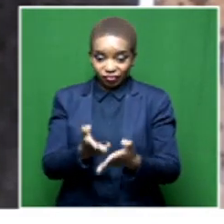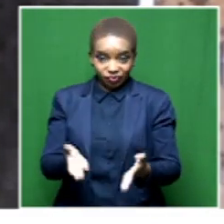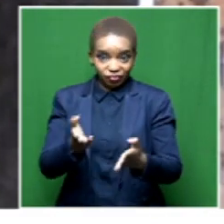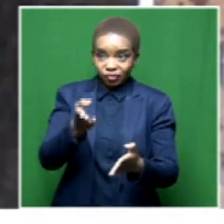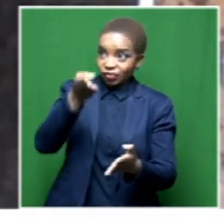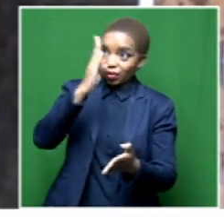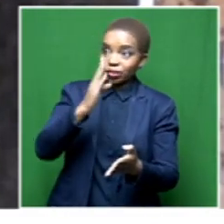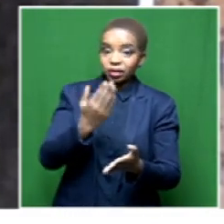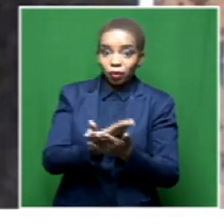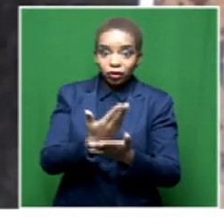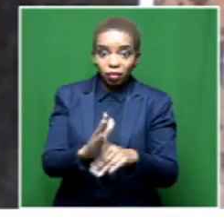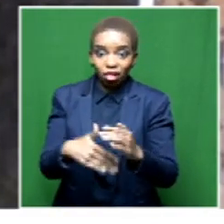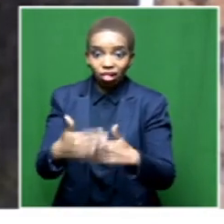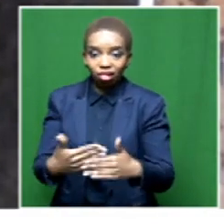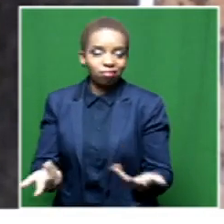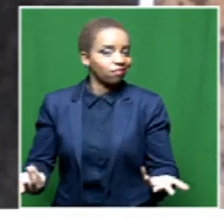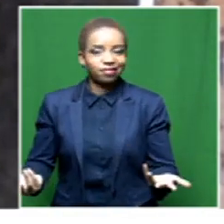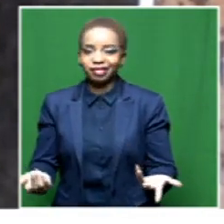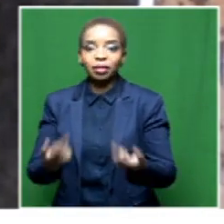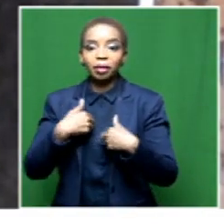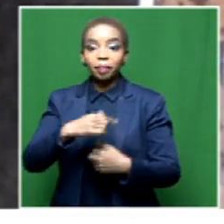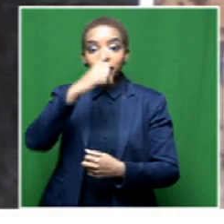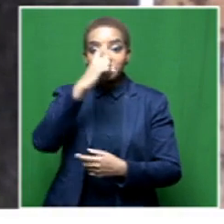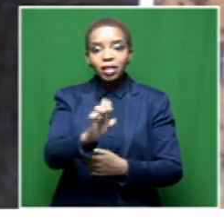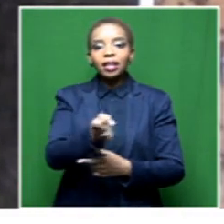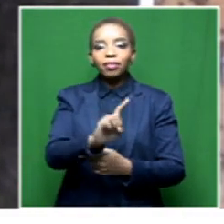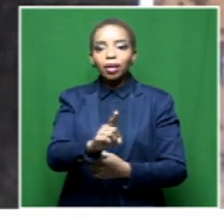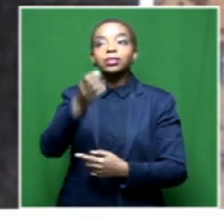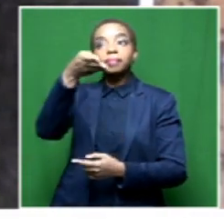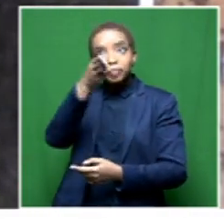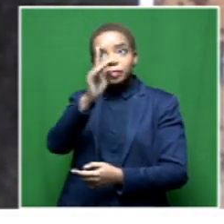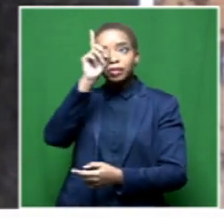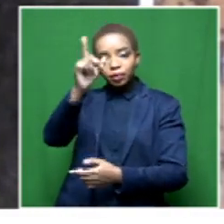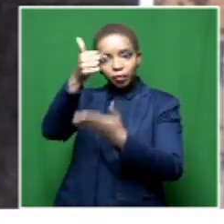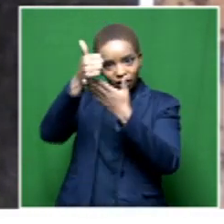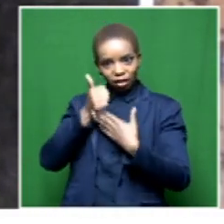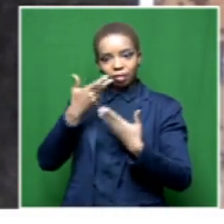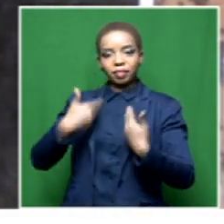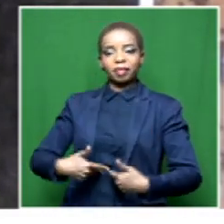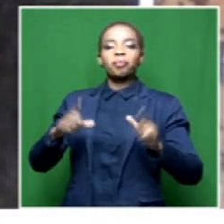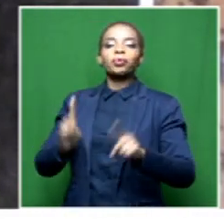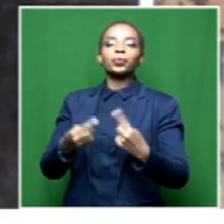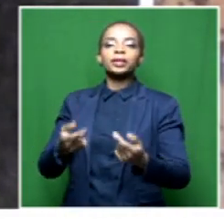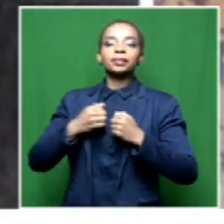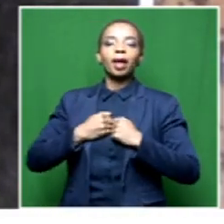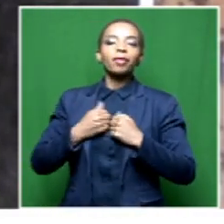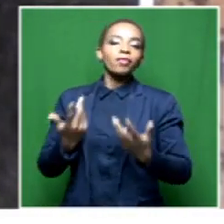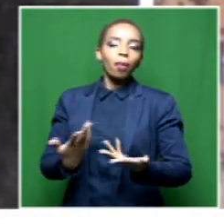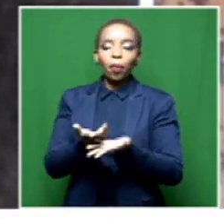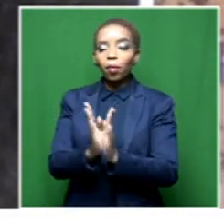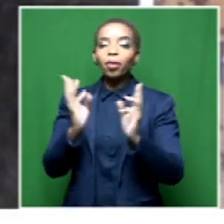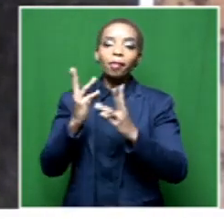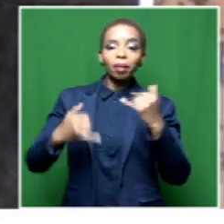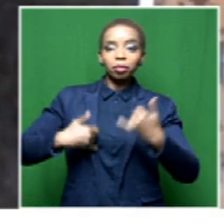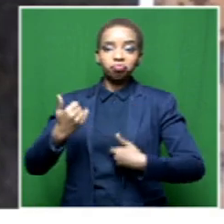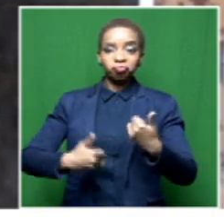like to believe that I'm the talented one, I believe that there's a higher force that's enforcing this music inside of me, so that you people in the physical world can be